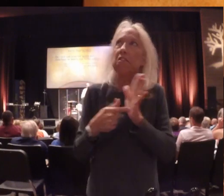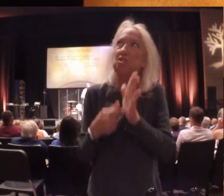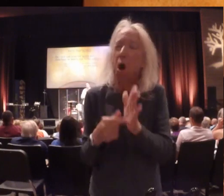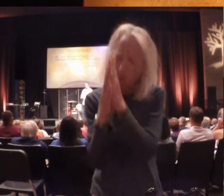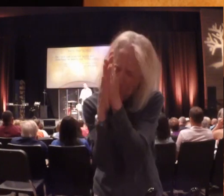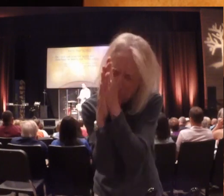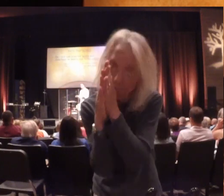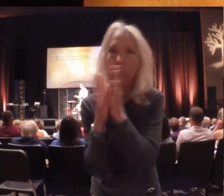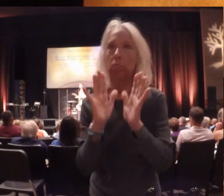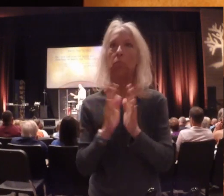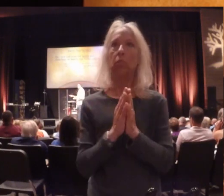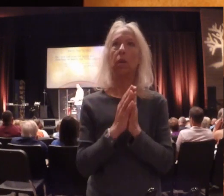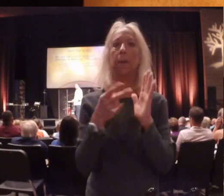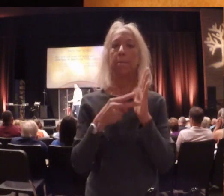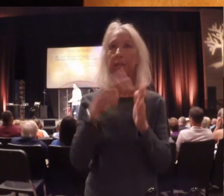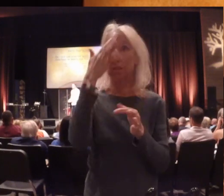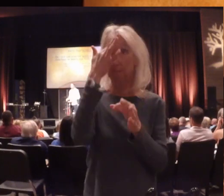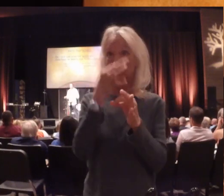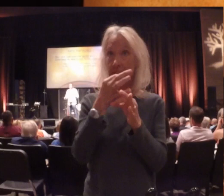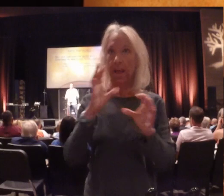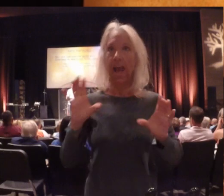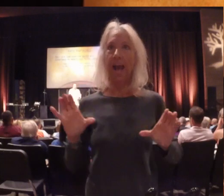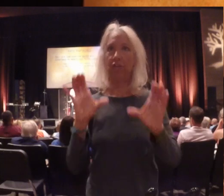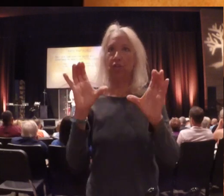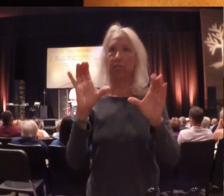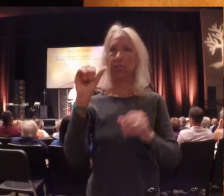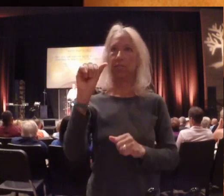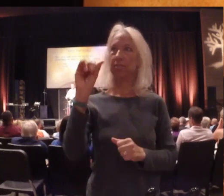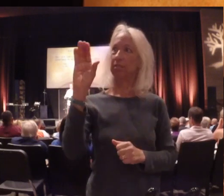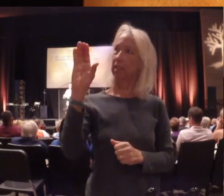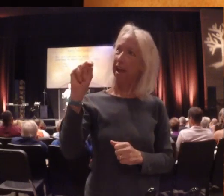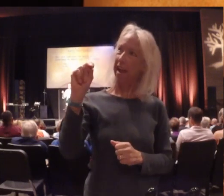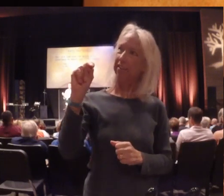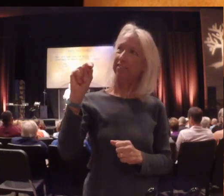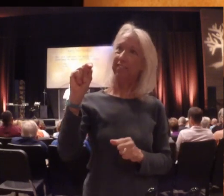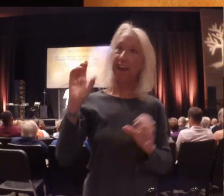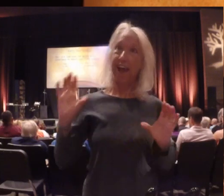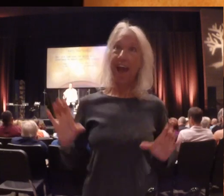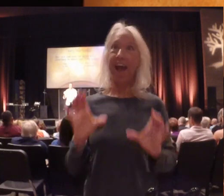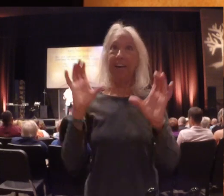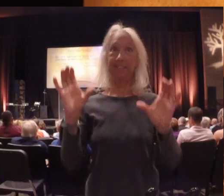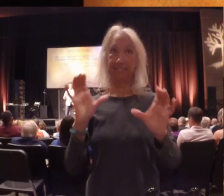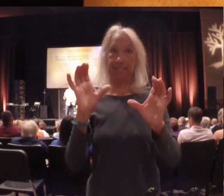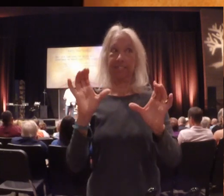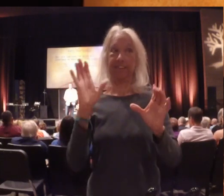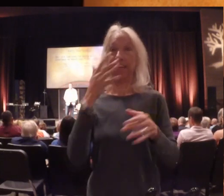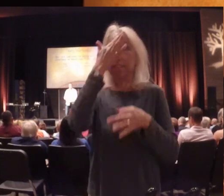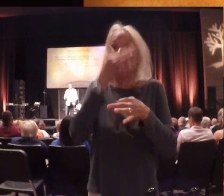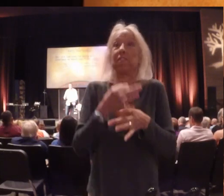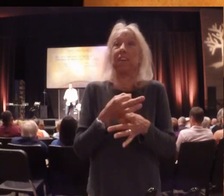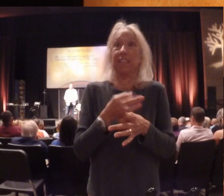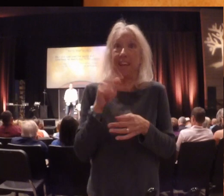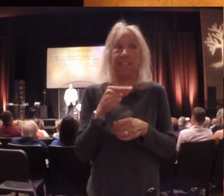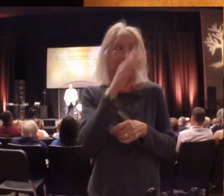it's not that kind of stuff. You know what it is? It's a faith that works. It's a faith that's active. It's a faith that's doing